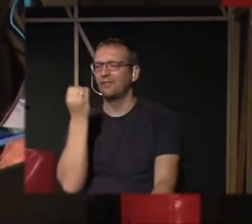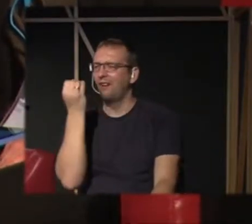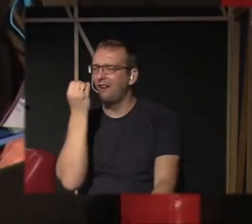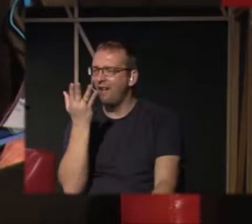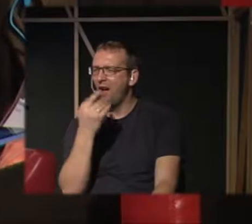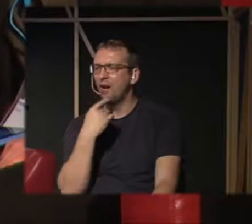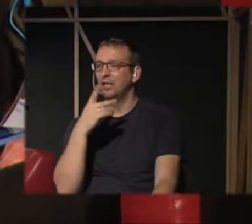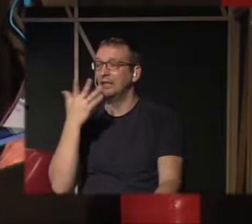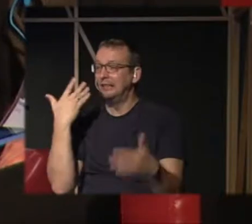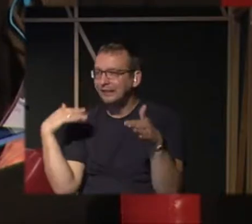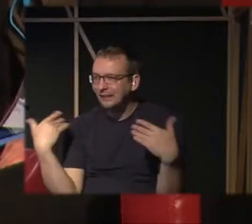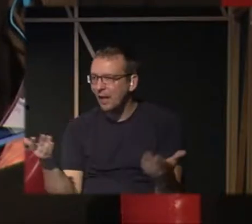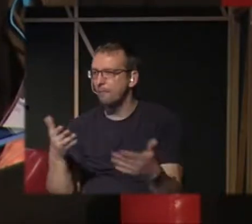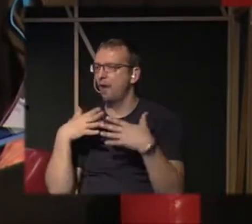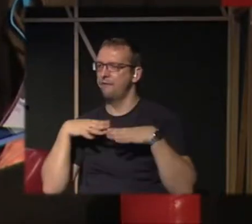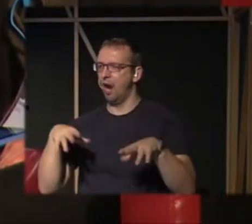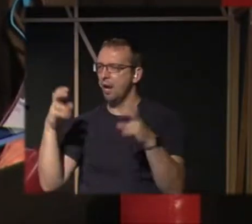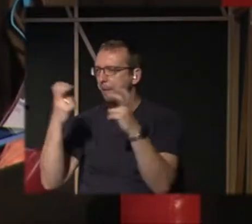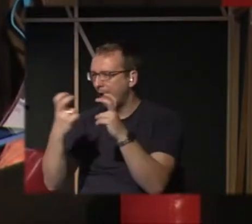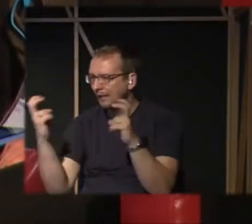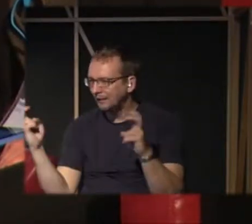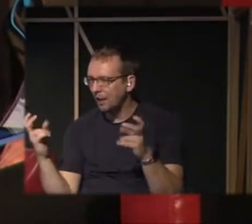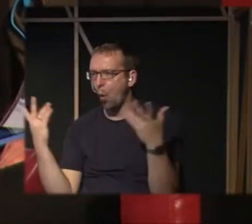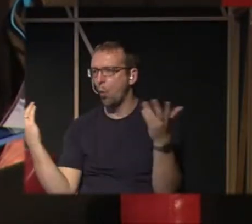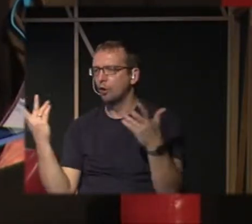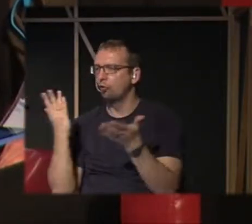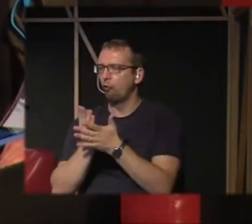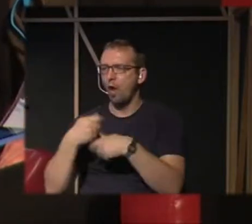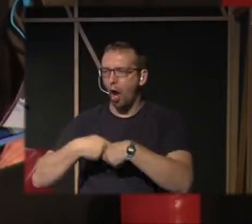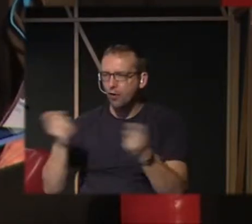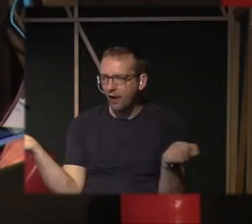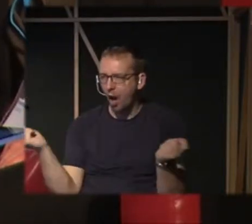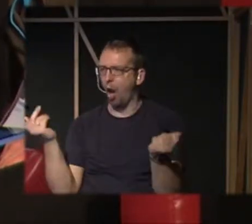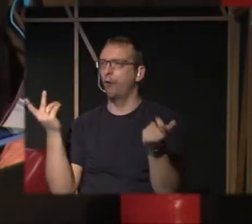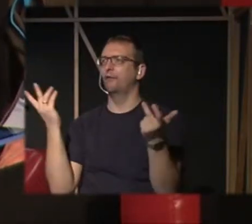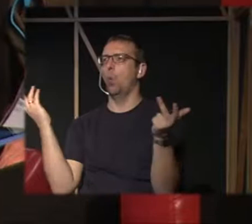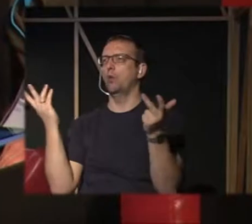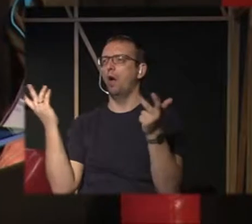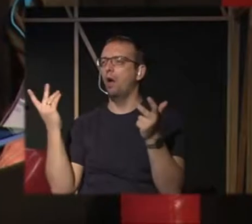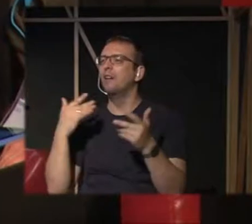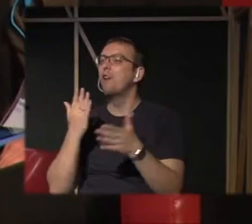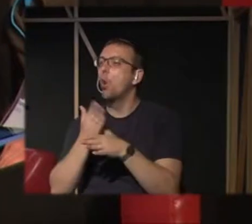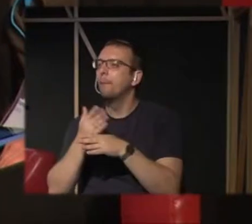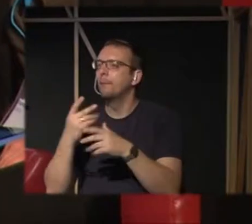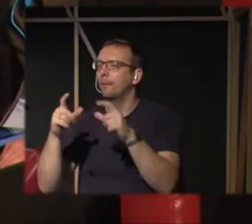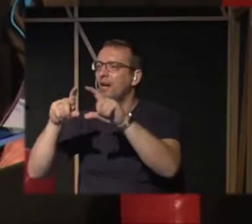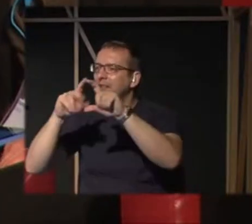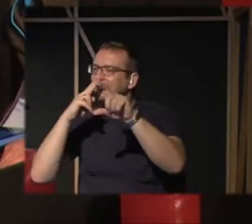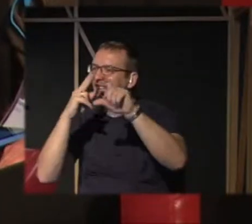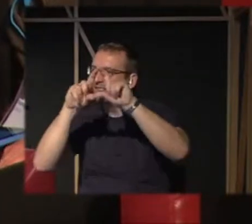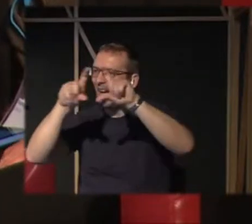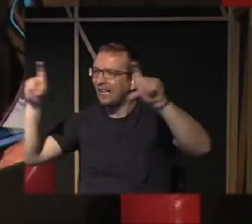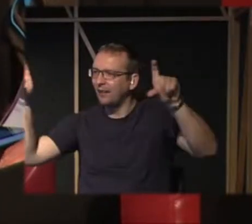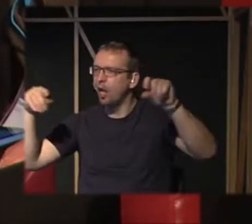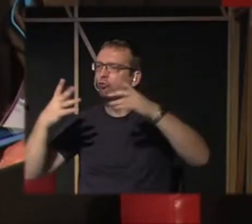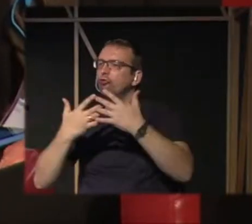stadium. So those are the main barriers. And that's compounded really by